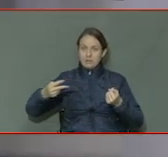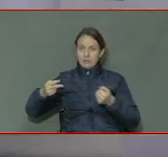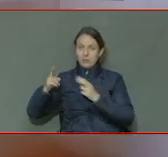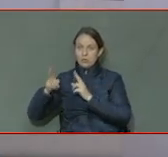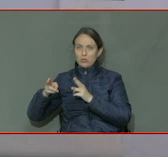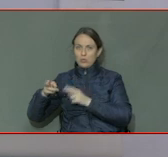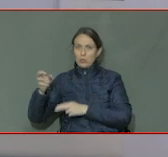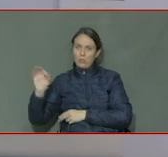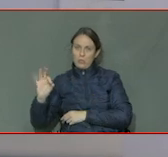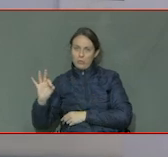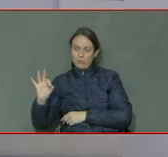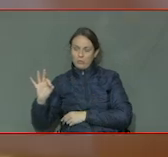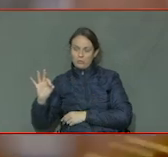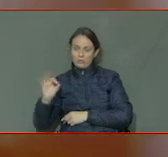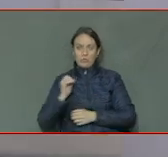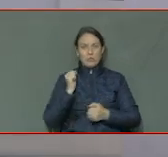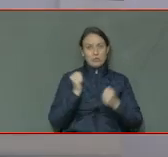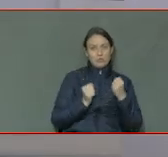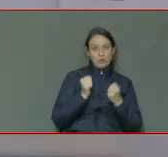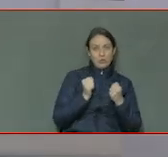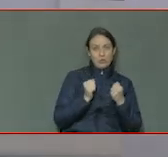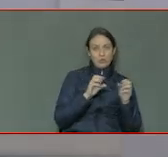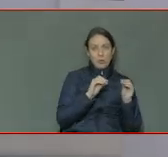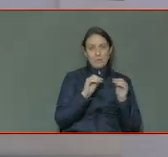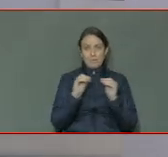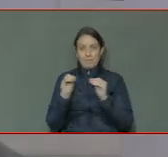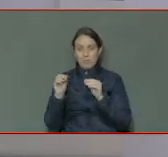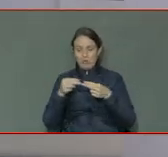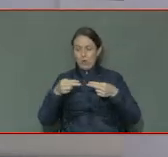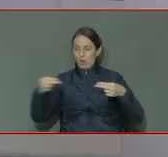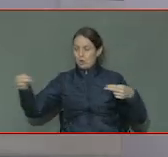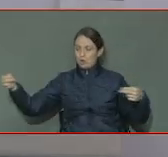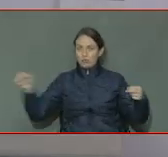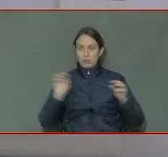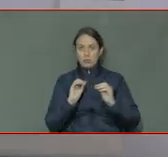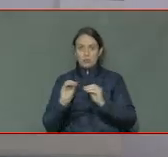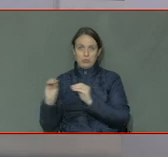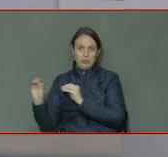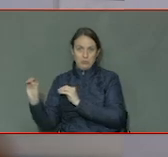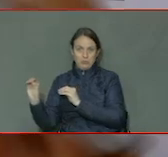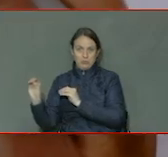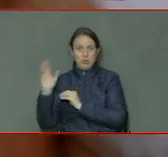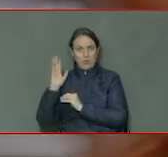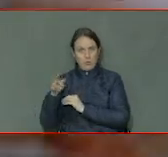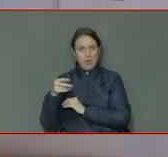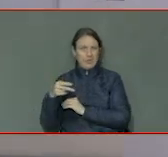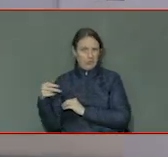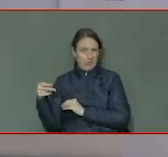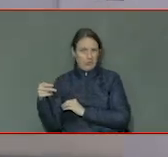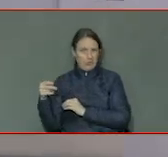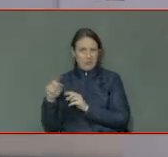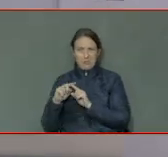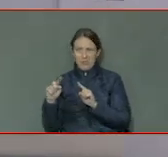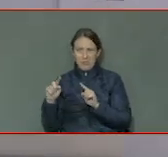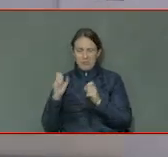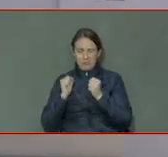car. The car is moving horizontally. So that doesn't matter. They are going to be equal, but that won't give me